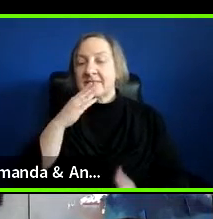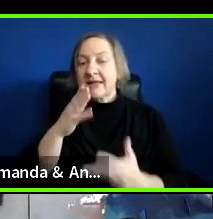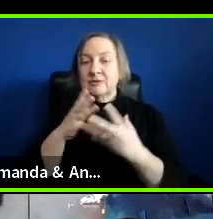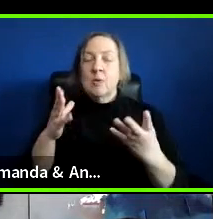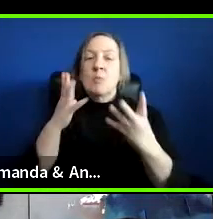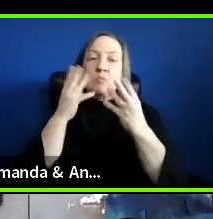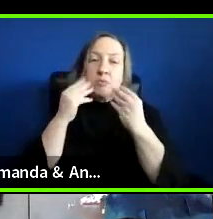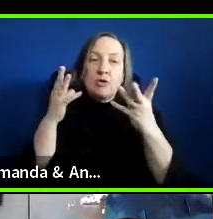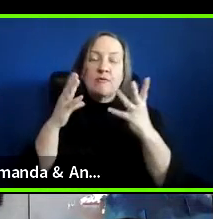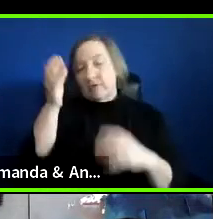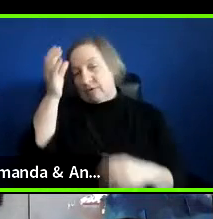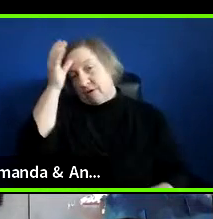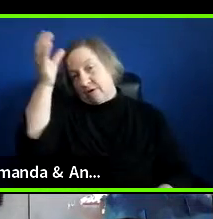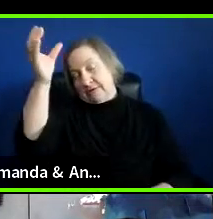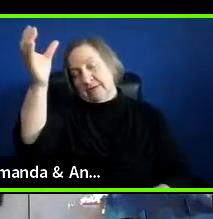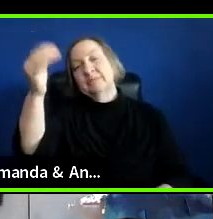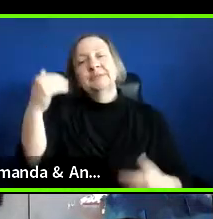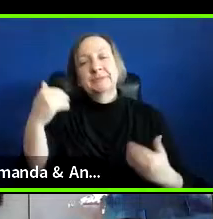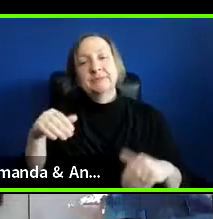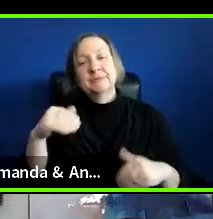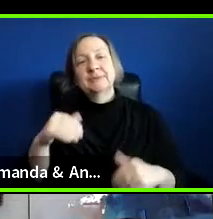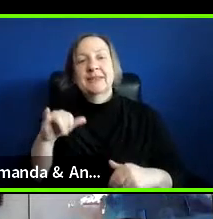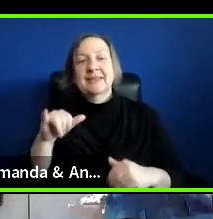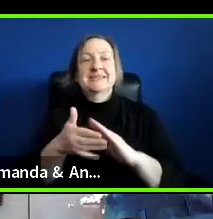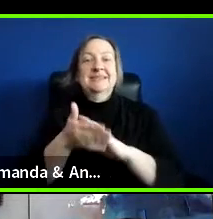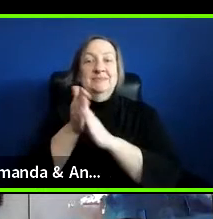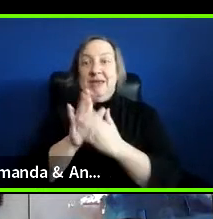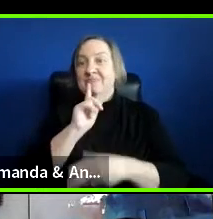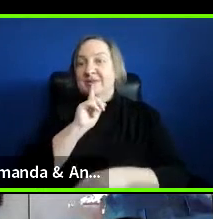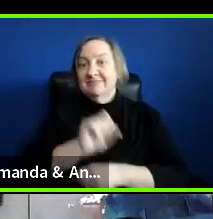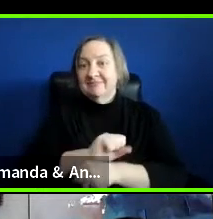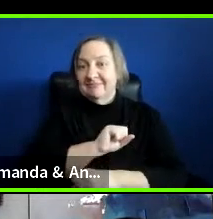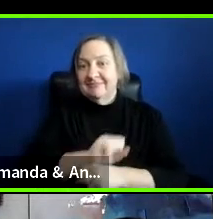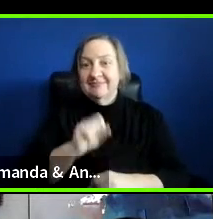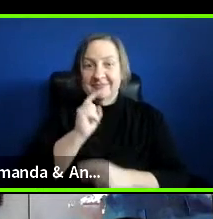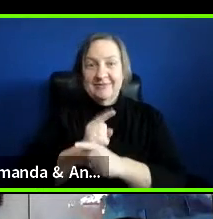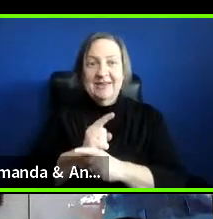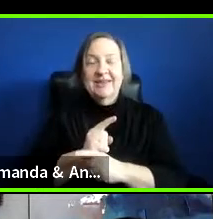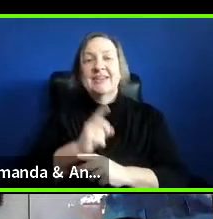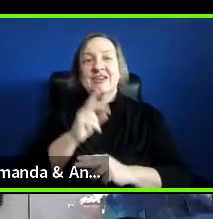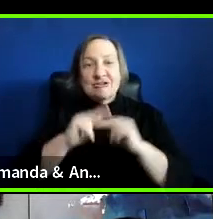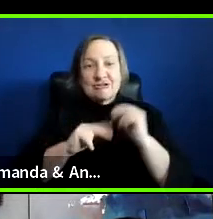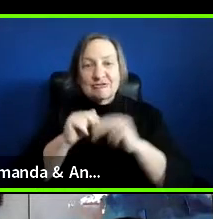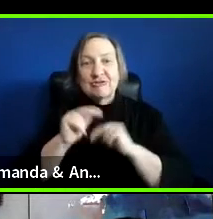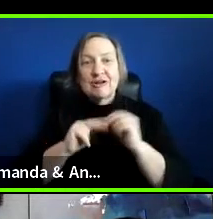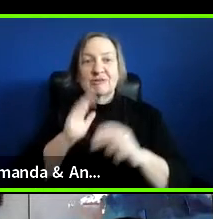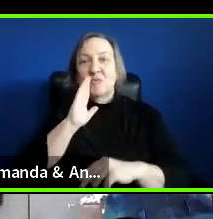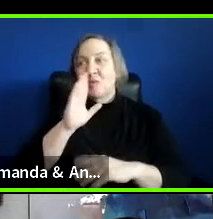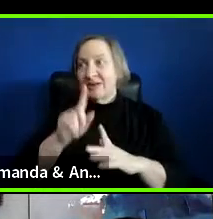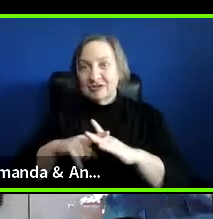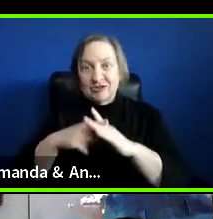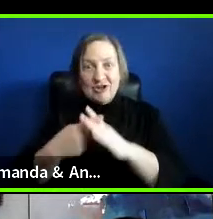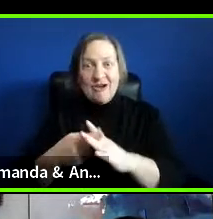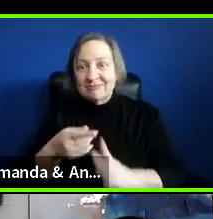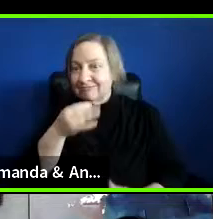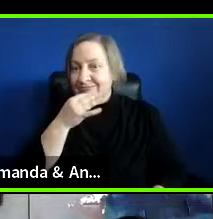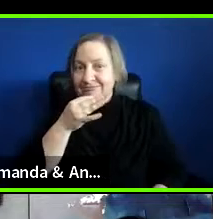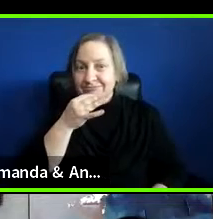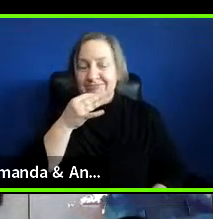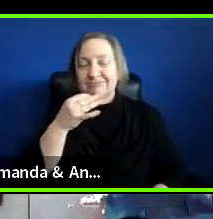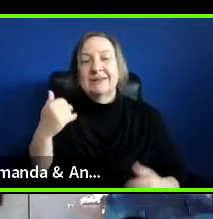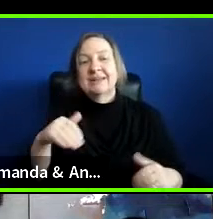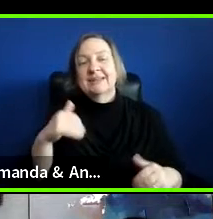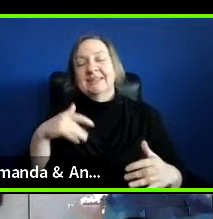concepts. Really, I mean, this is becoming real, right? And construction is going to start, I feel like, imminently. So this is